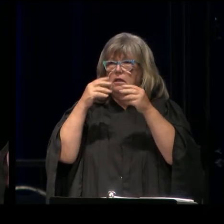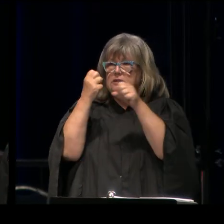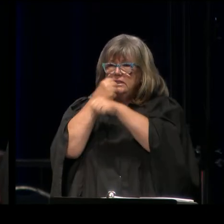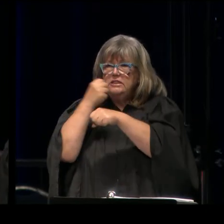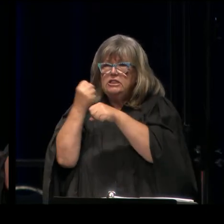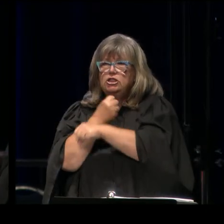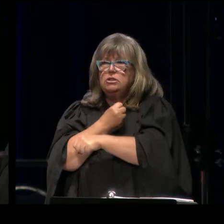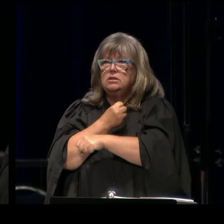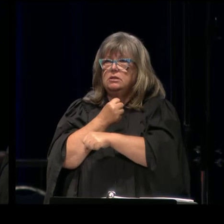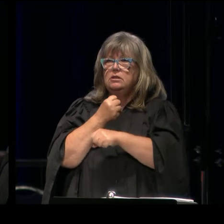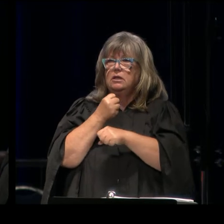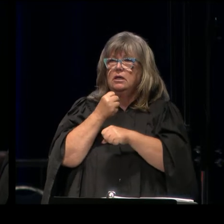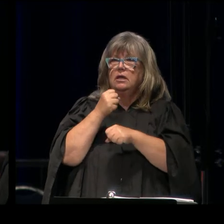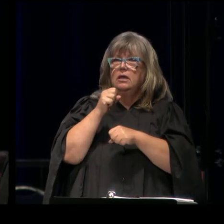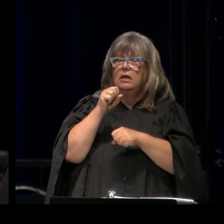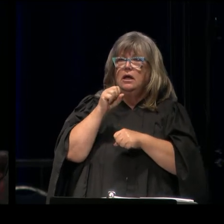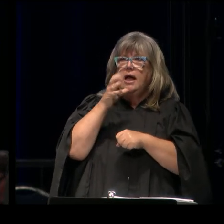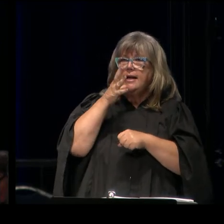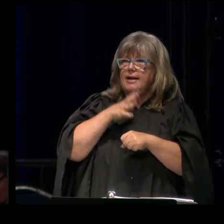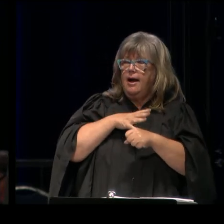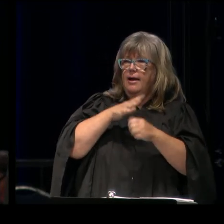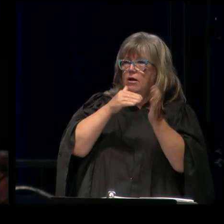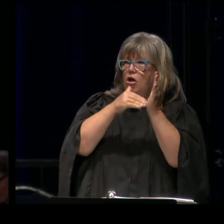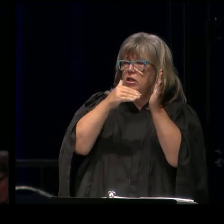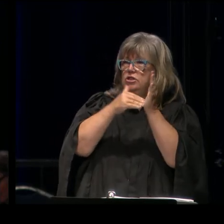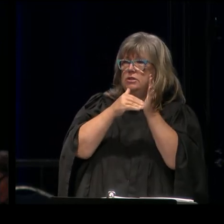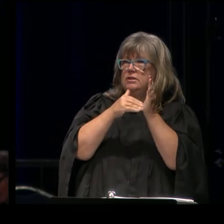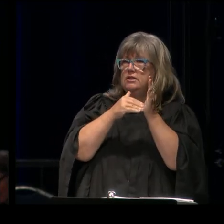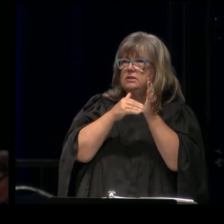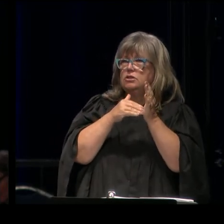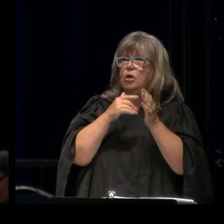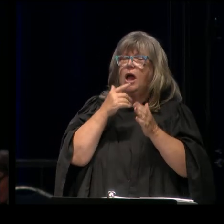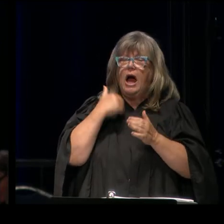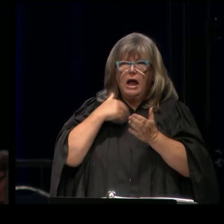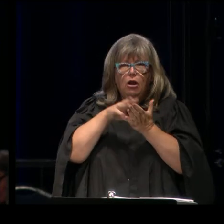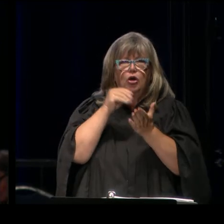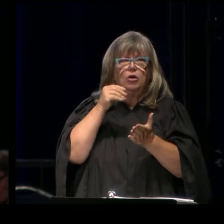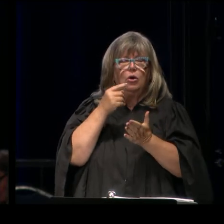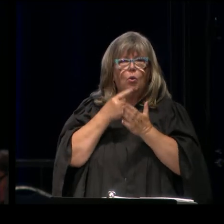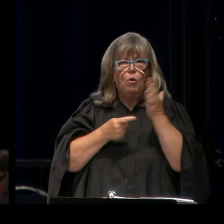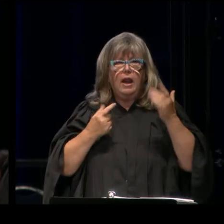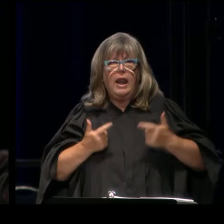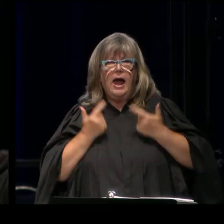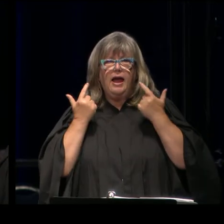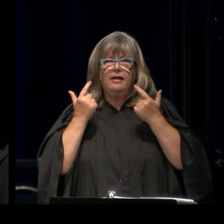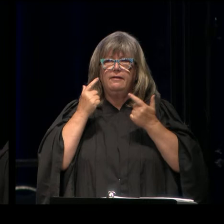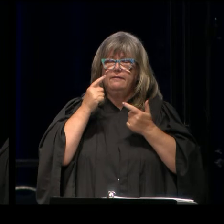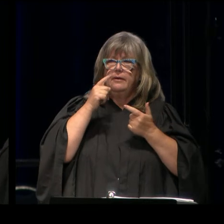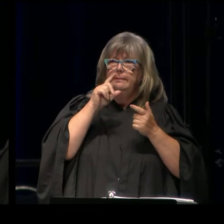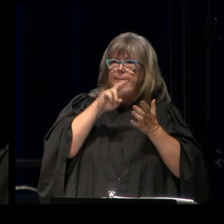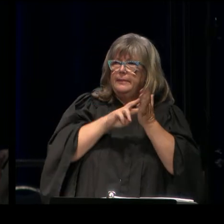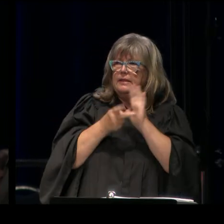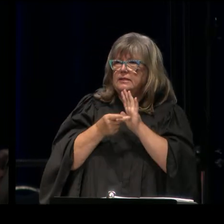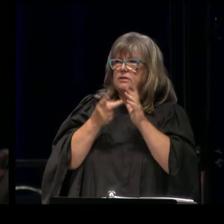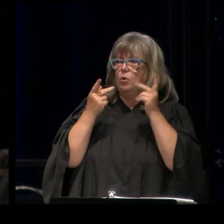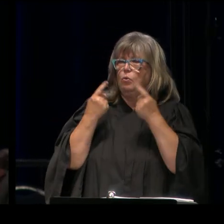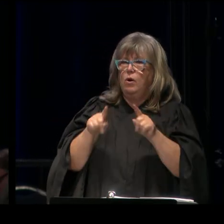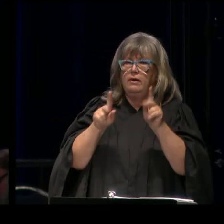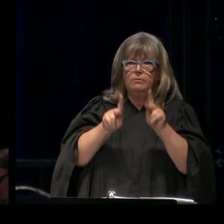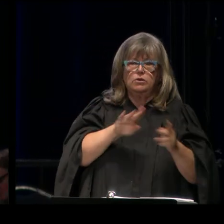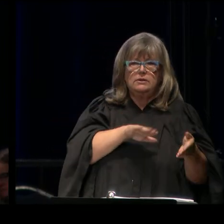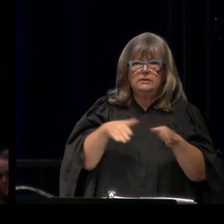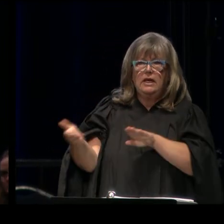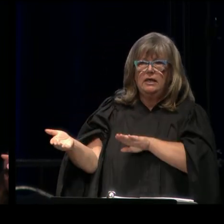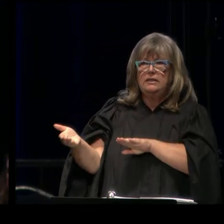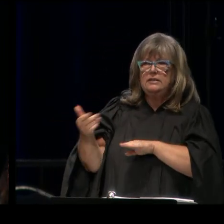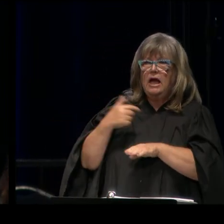death mean when a person dies. I learned and continue to advocate and to value